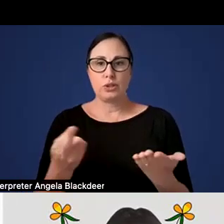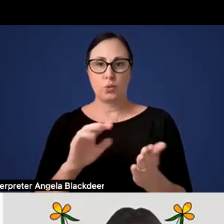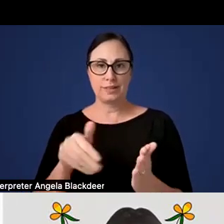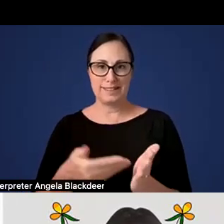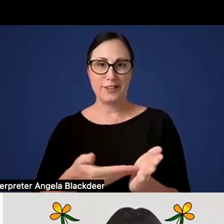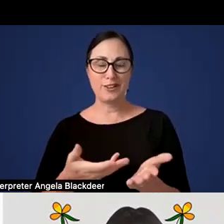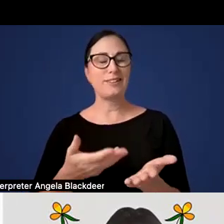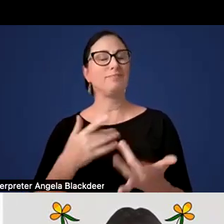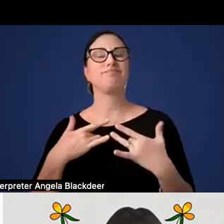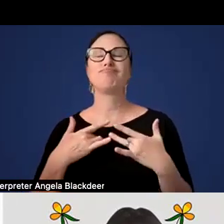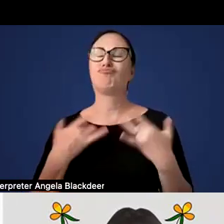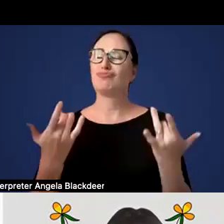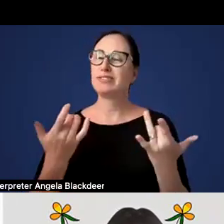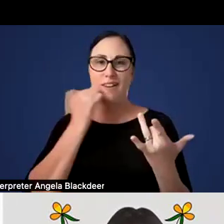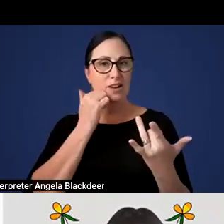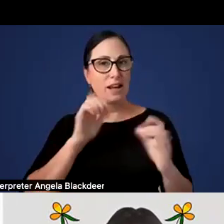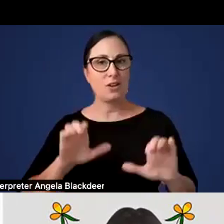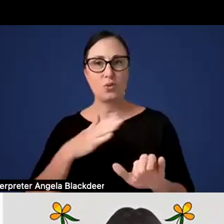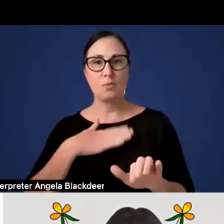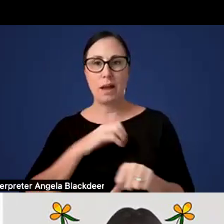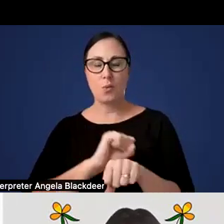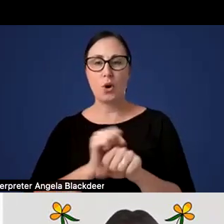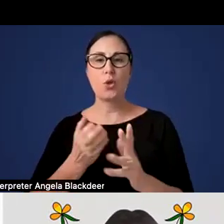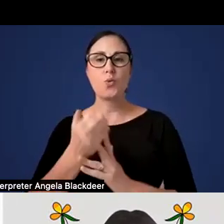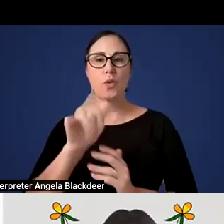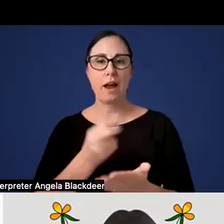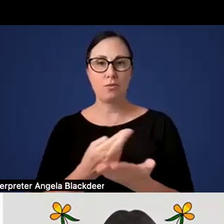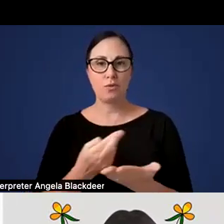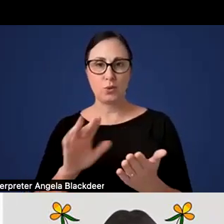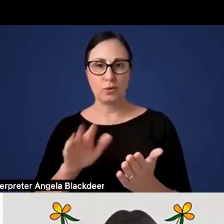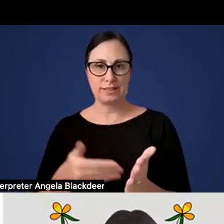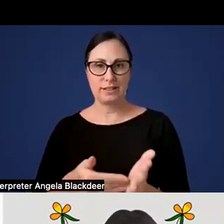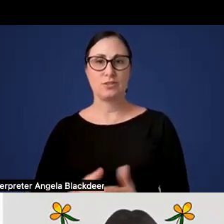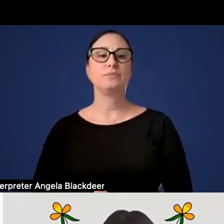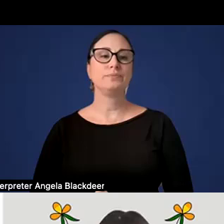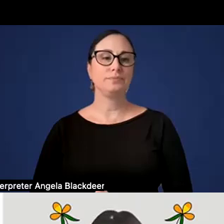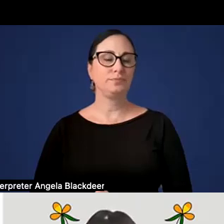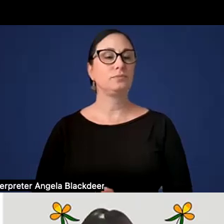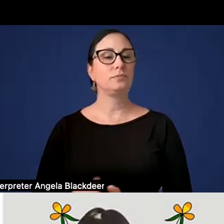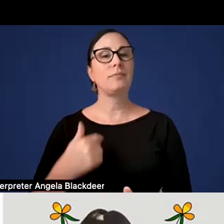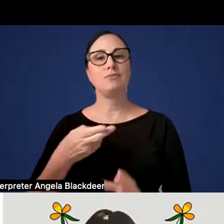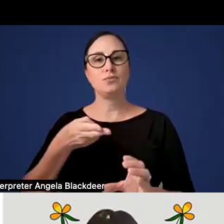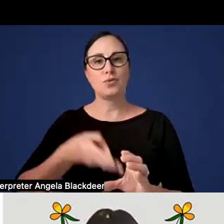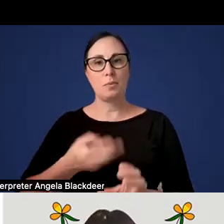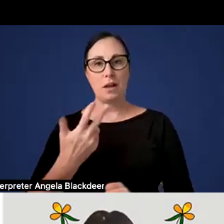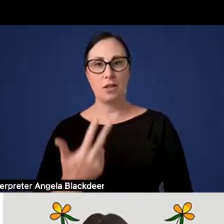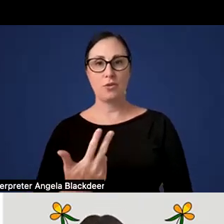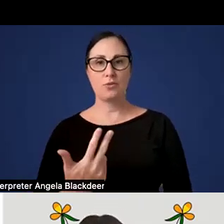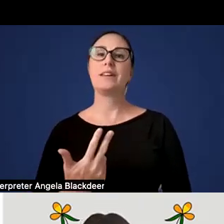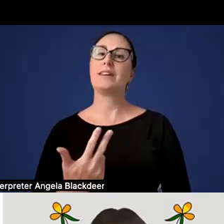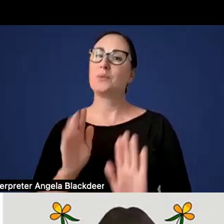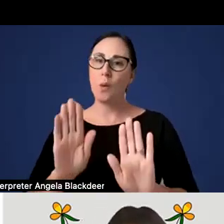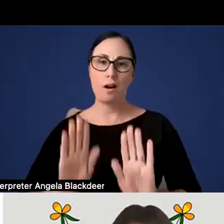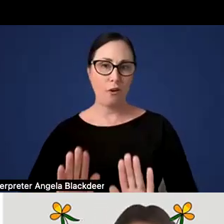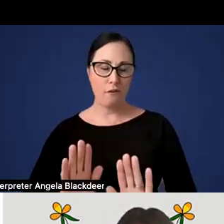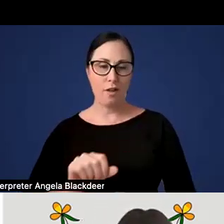day to be able to do my work through that resource center. I am joined by 3 of my wonderful